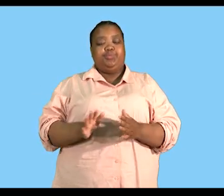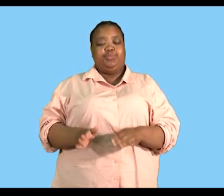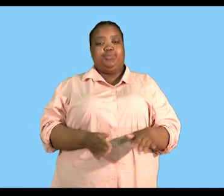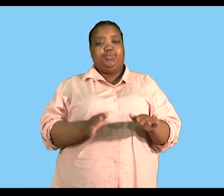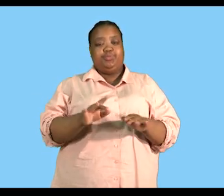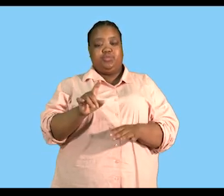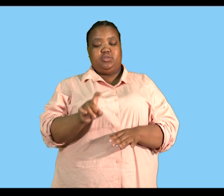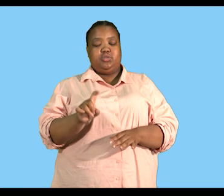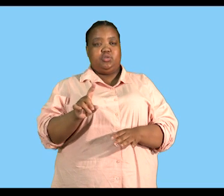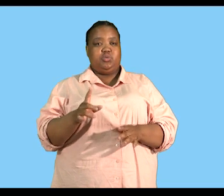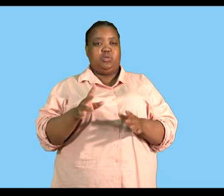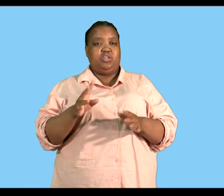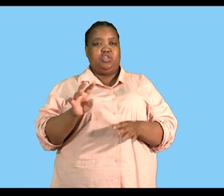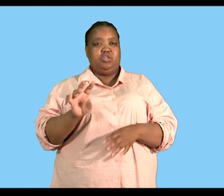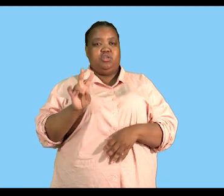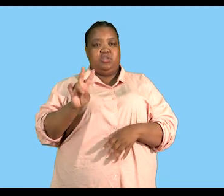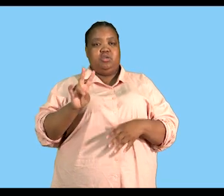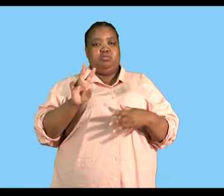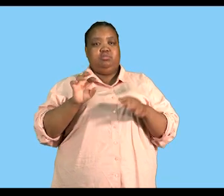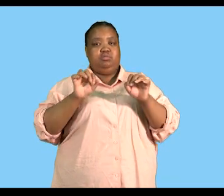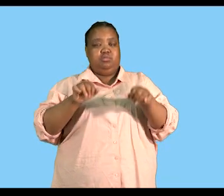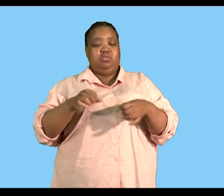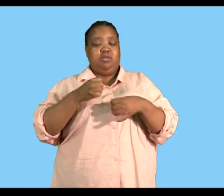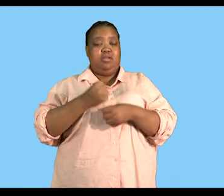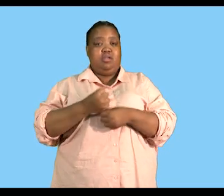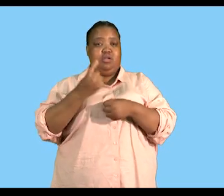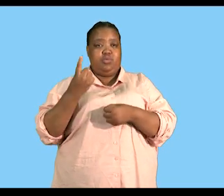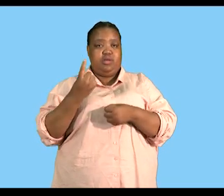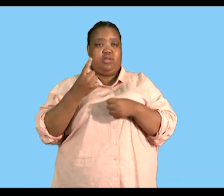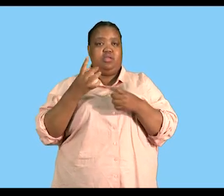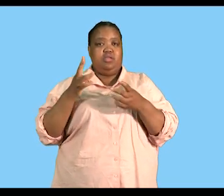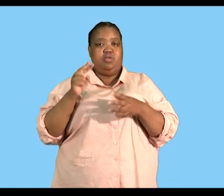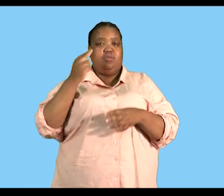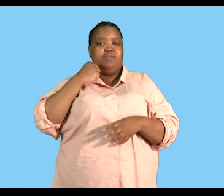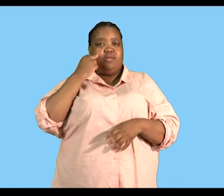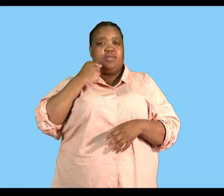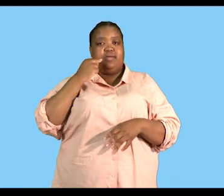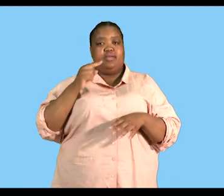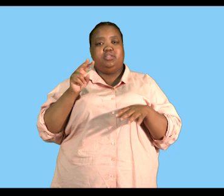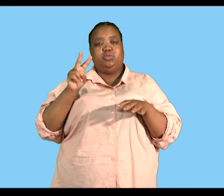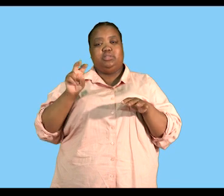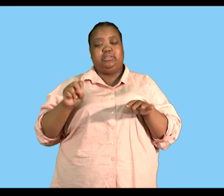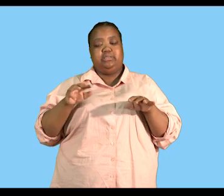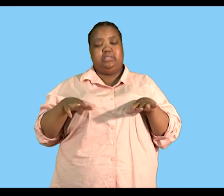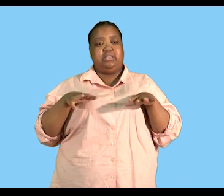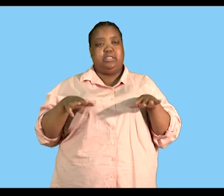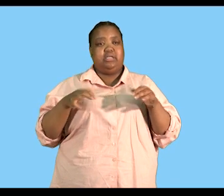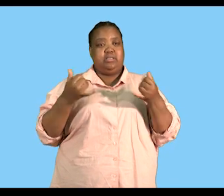question, of which it was adopted from Gauteng, November 2019, and we will look at